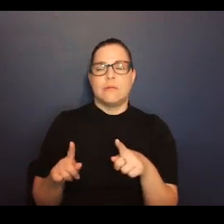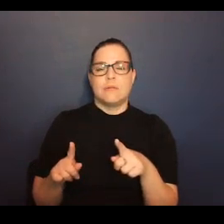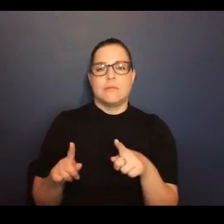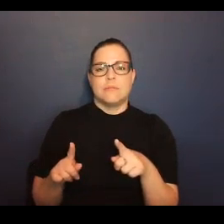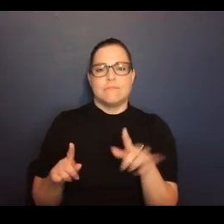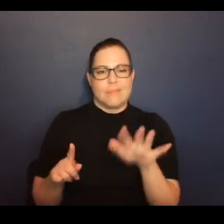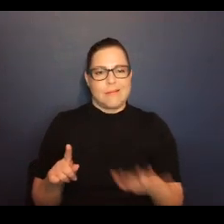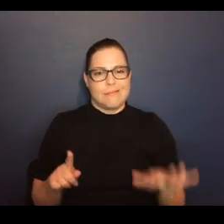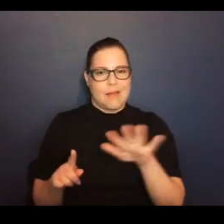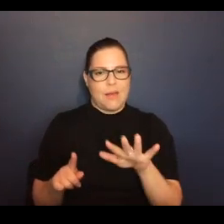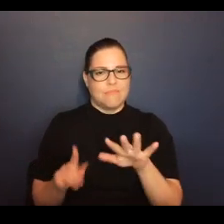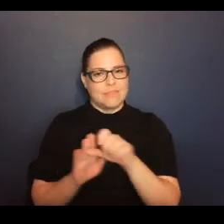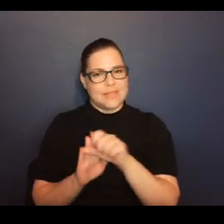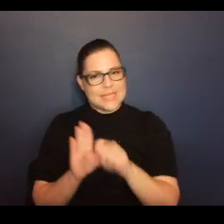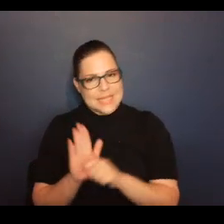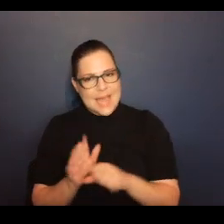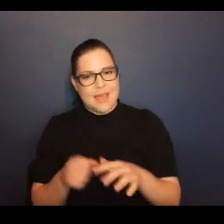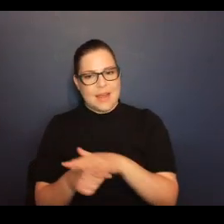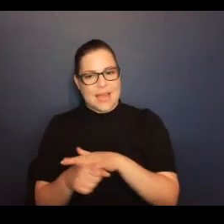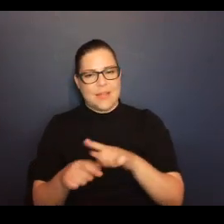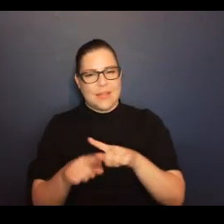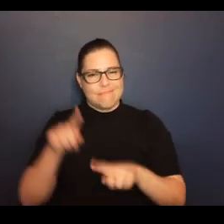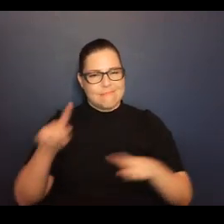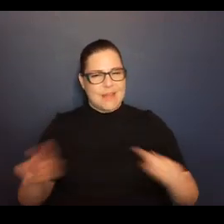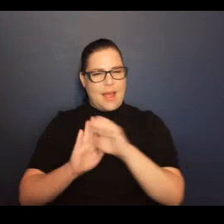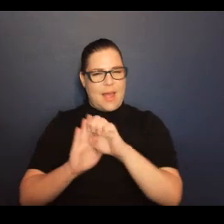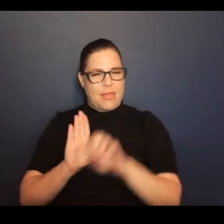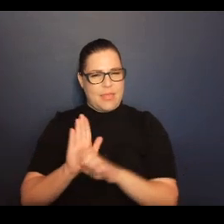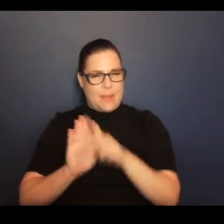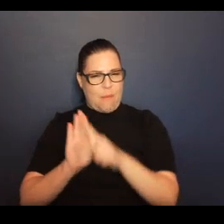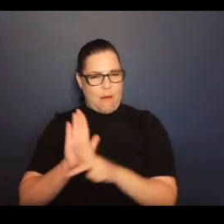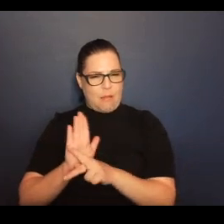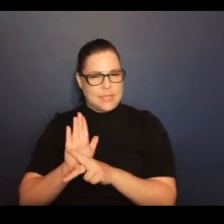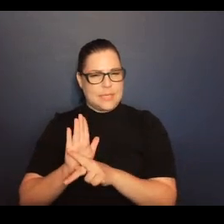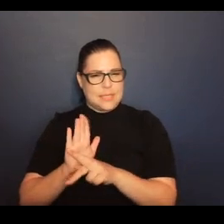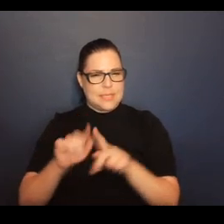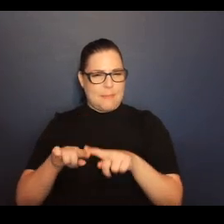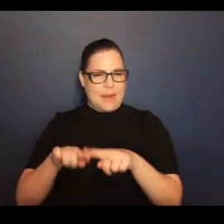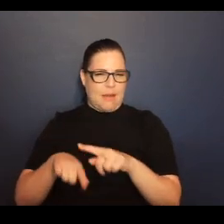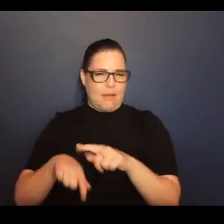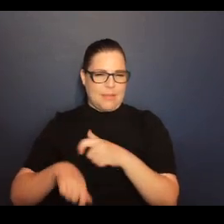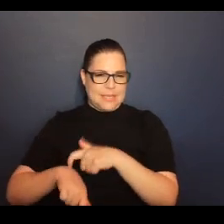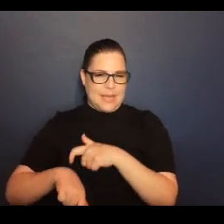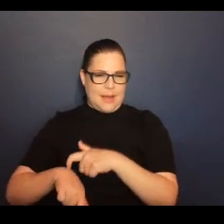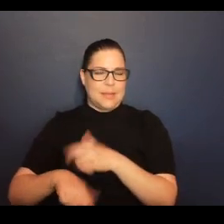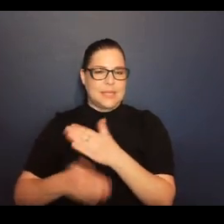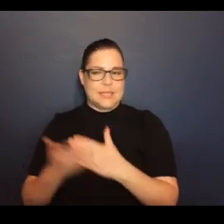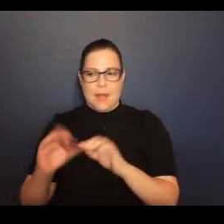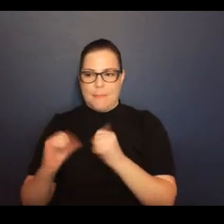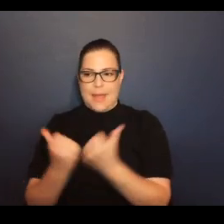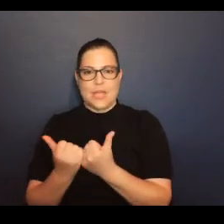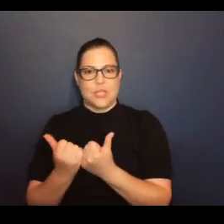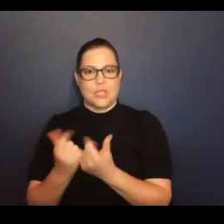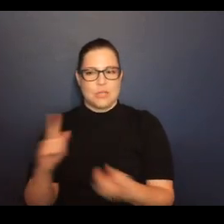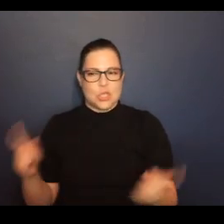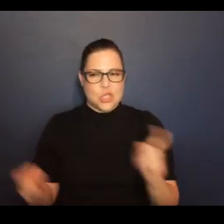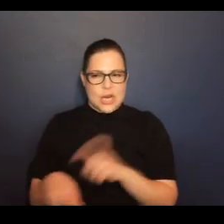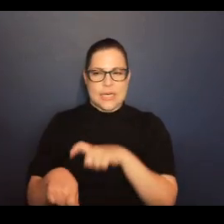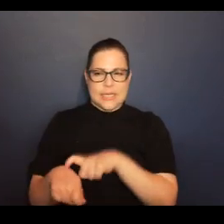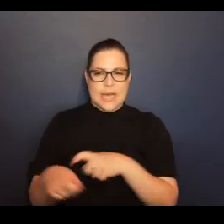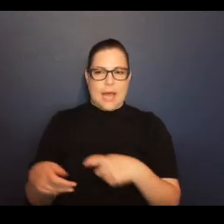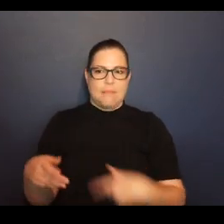state and across the county, a variety of different ethics policies that play in at different times. I know some of the agencies are expanding how long it can be